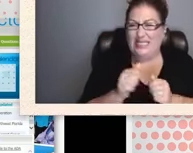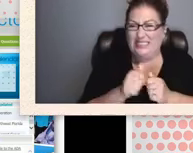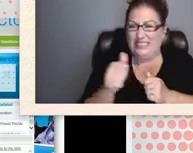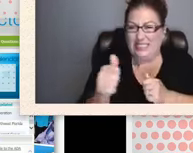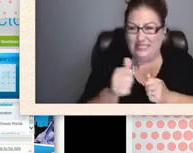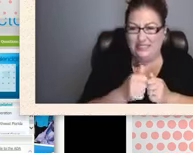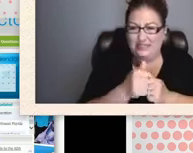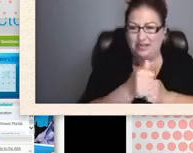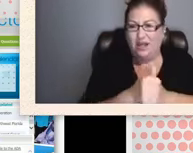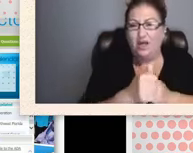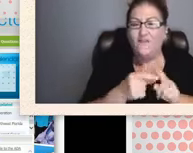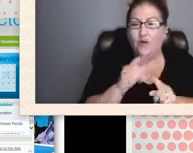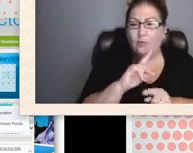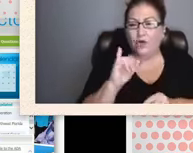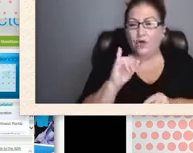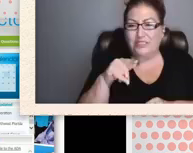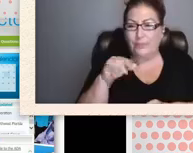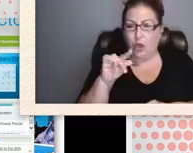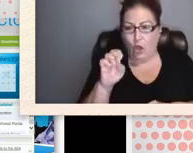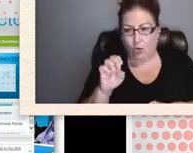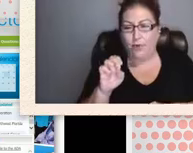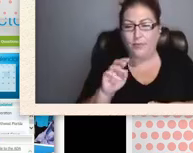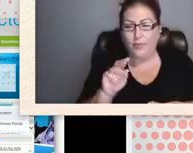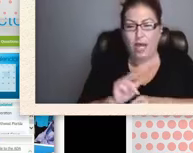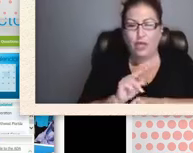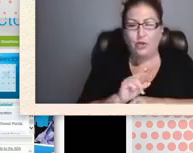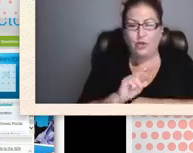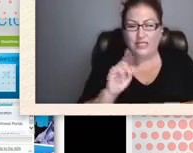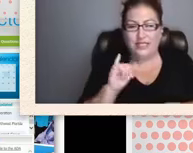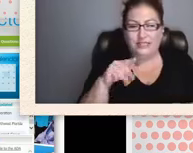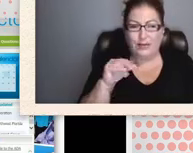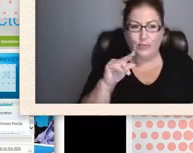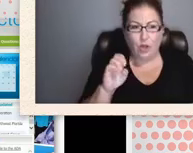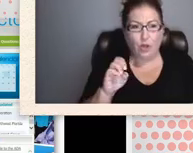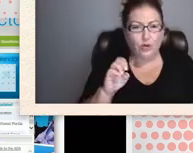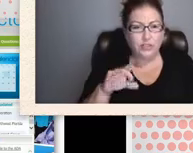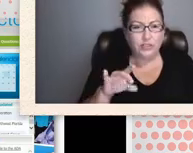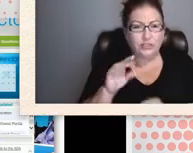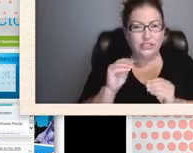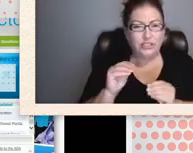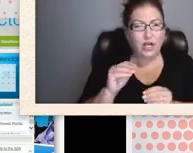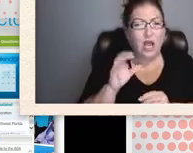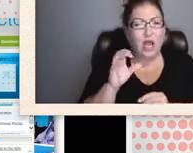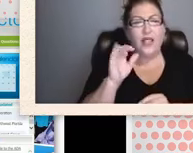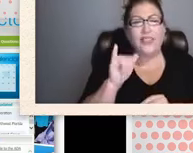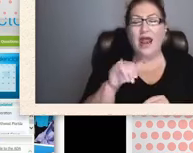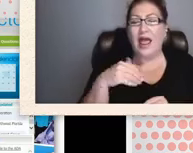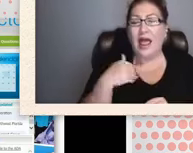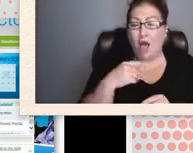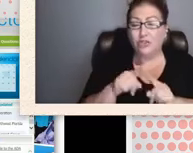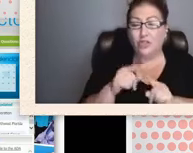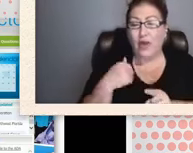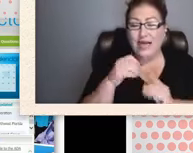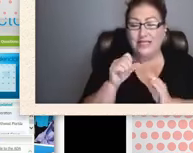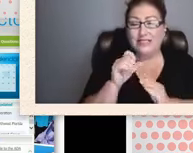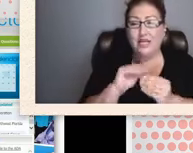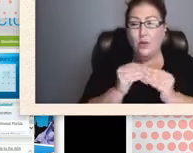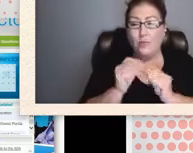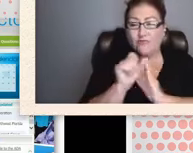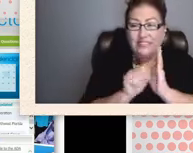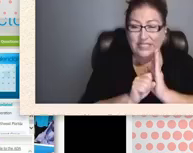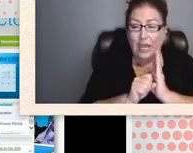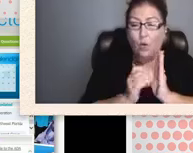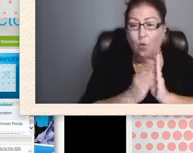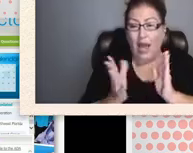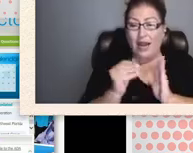code by using a zip code feature. The directory also has a number of statewide and national resources.